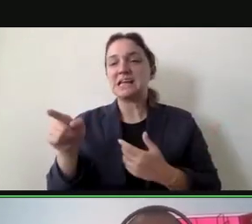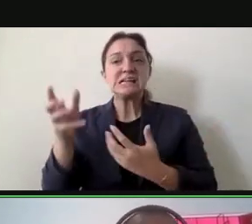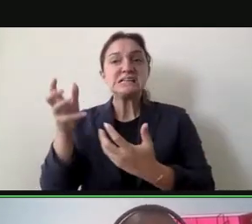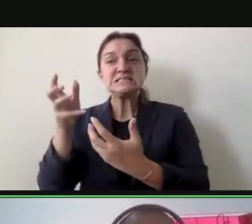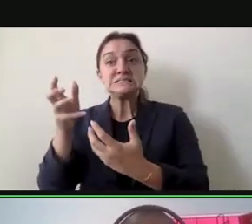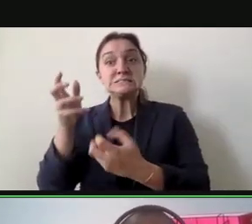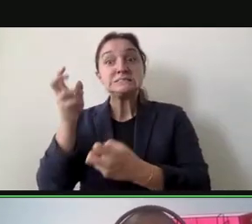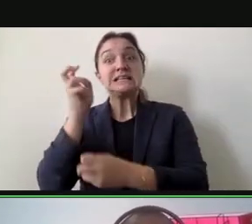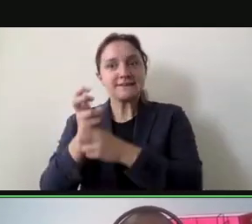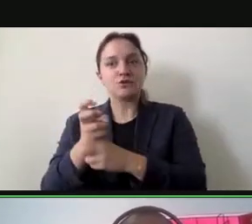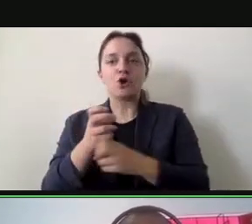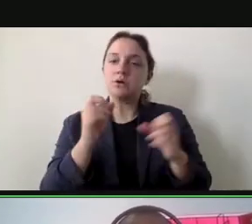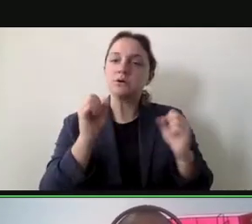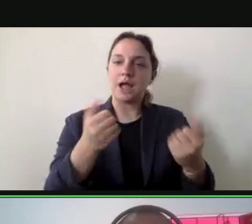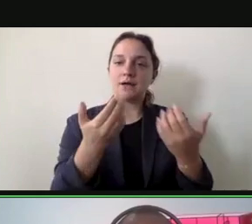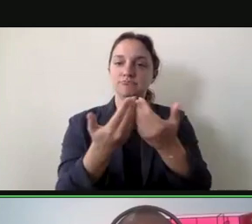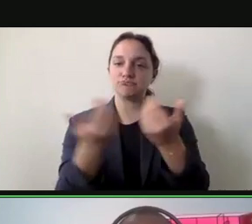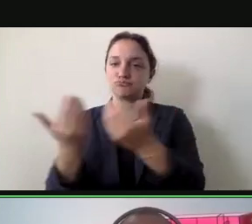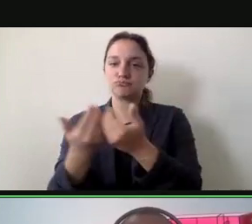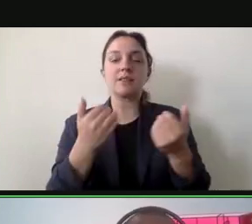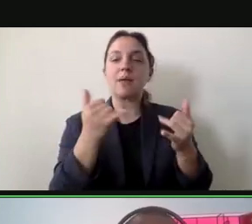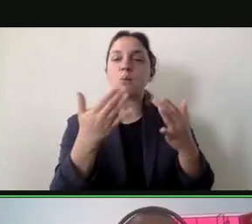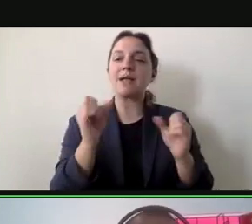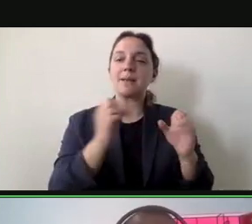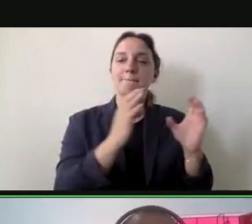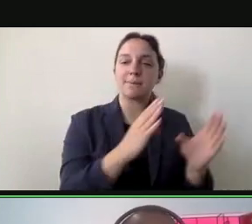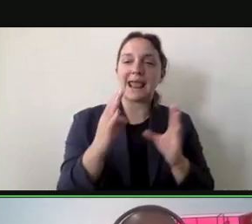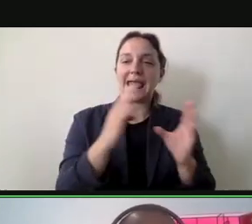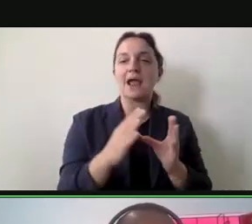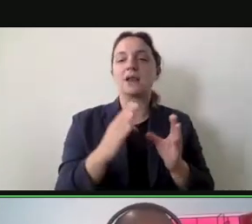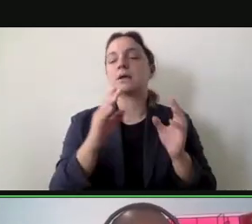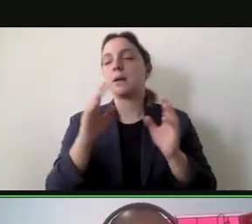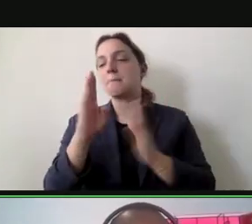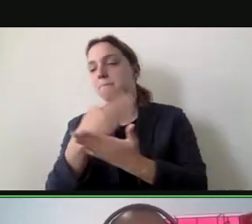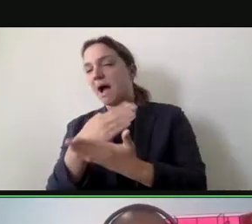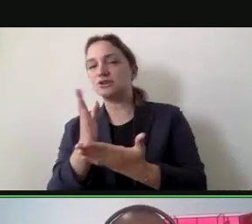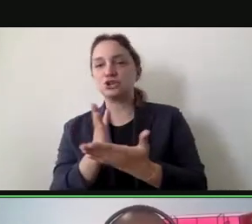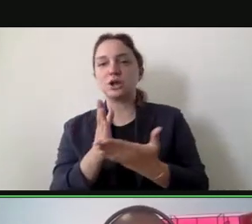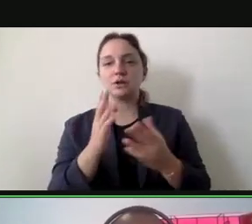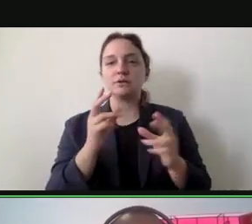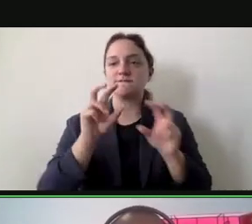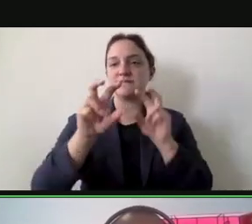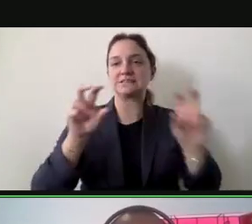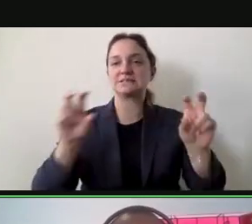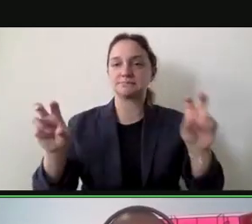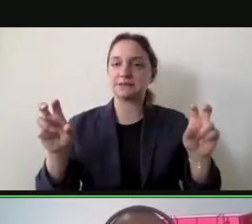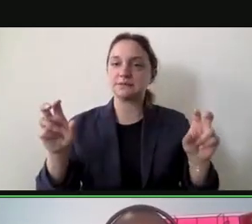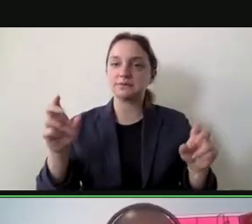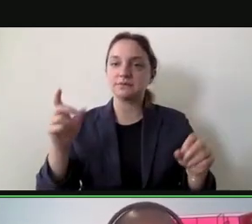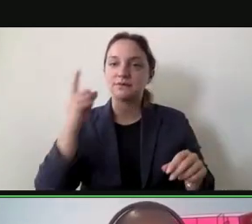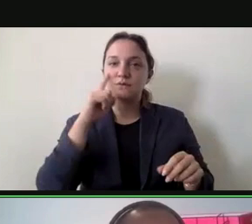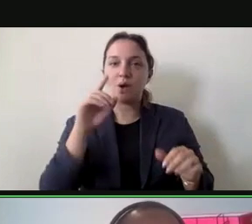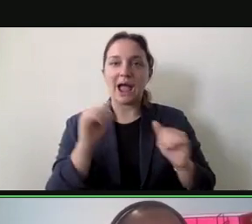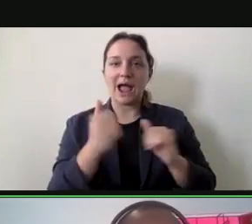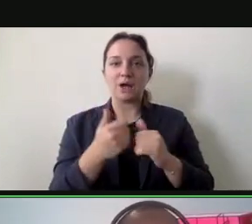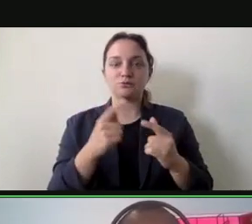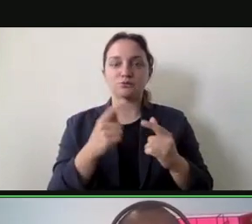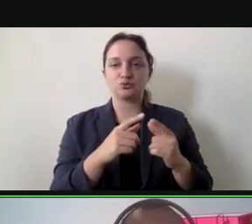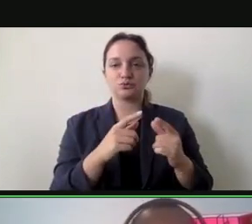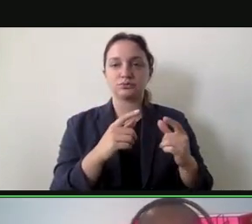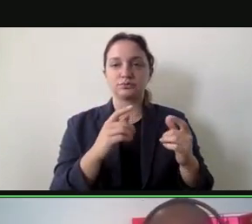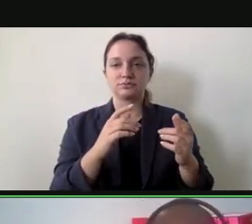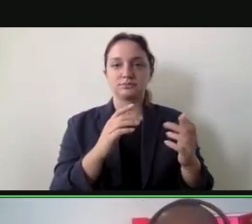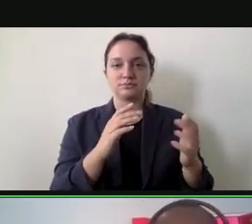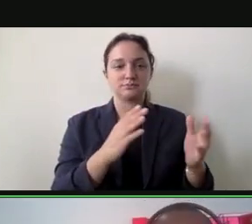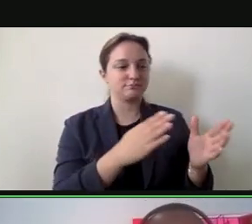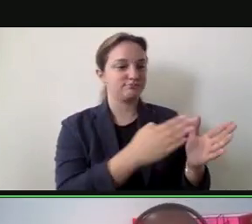we can start to create budgets and planning for investment grade recommendations as to how to decarbonize those buildings. So we built a bunch